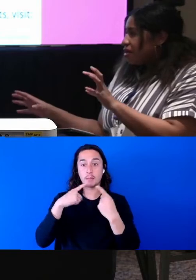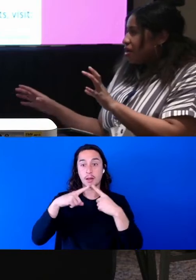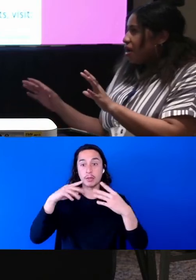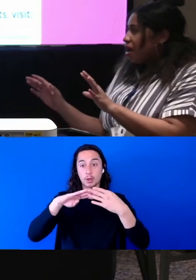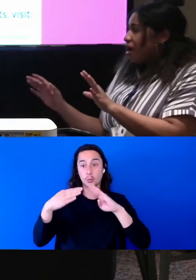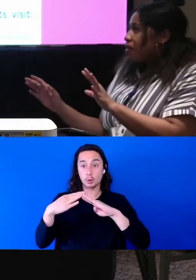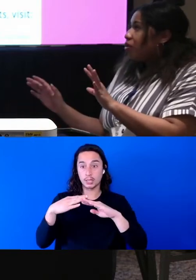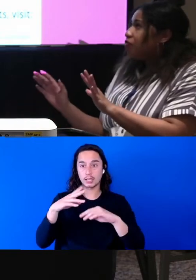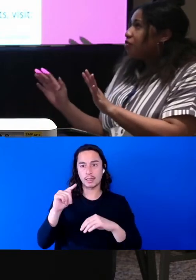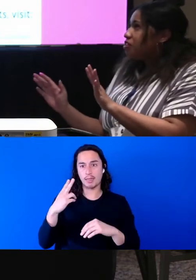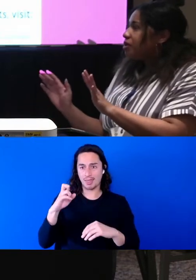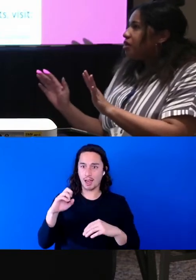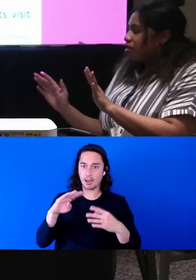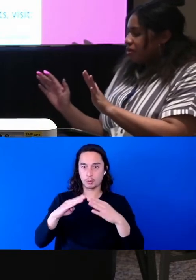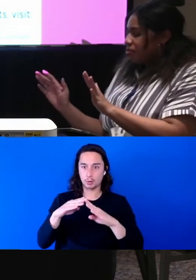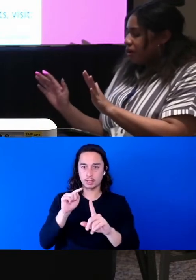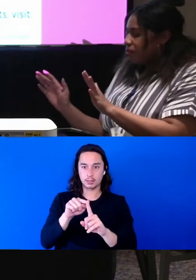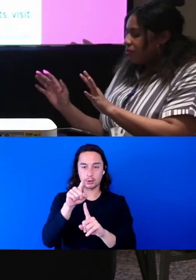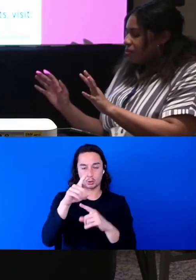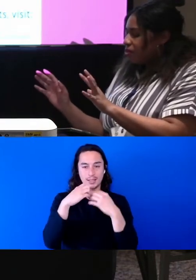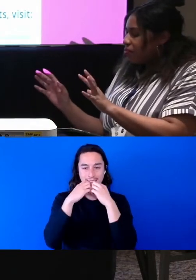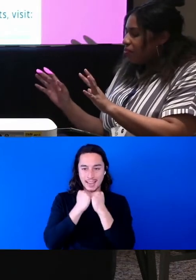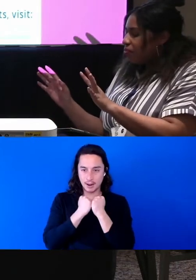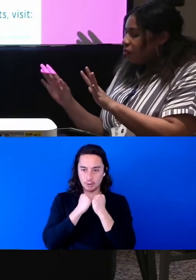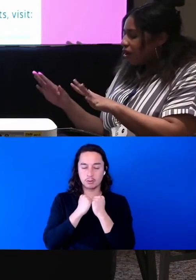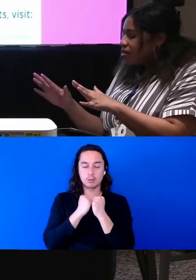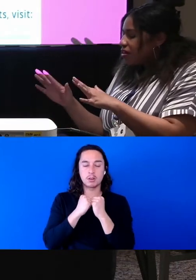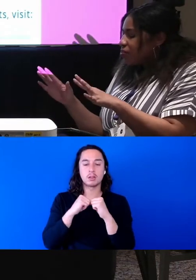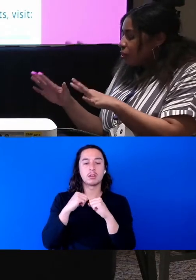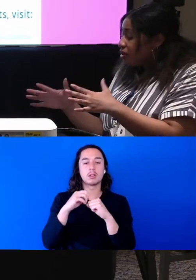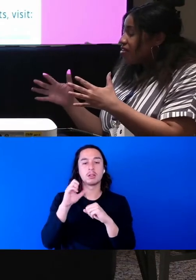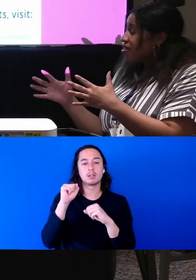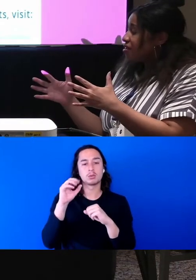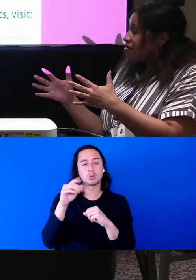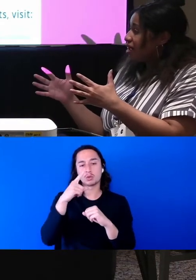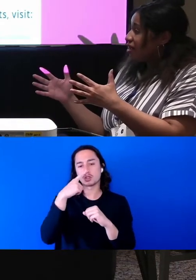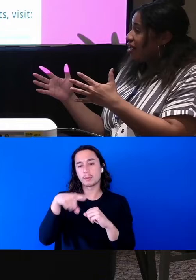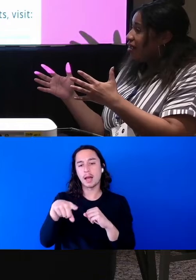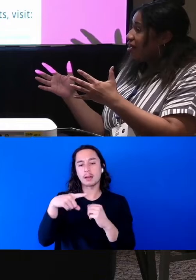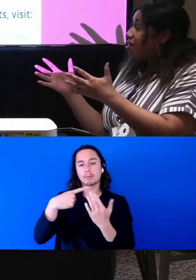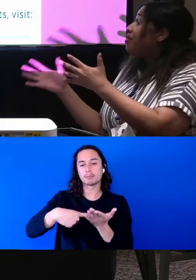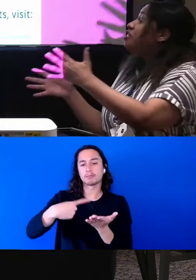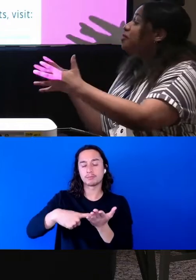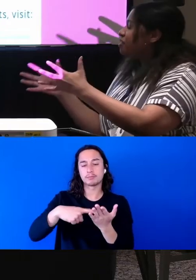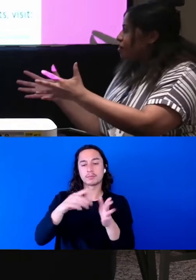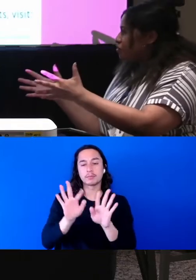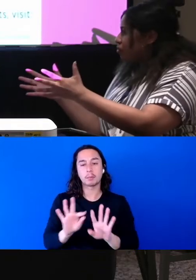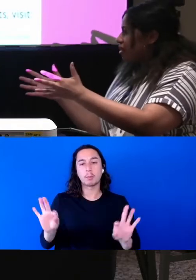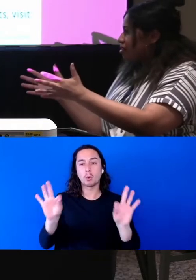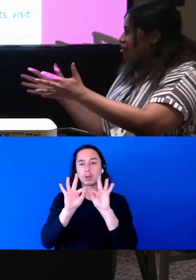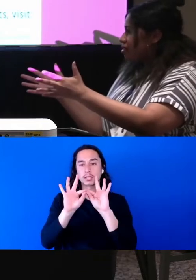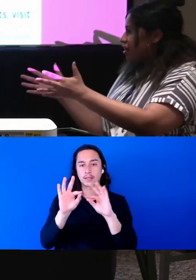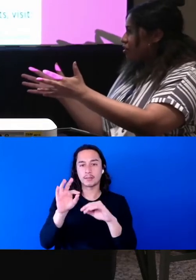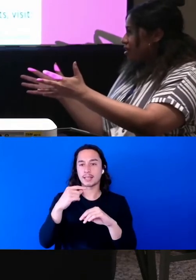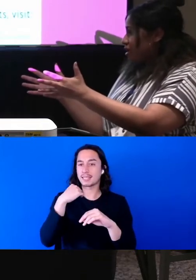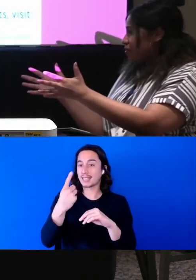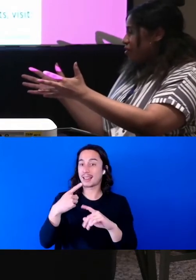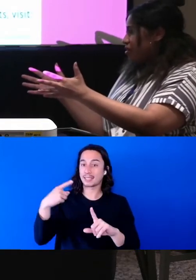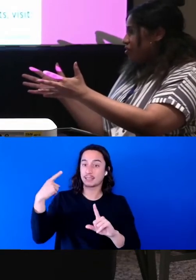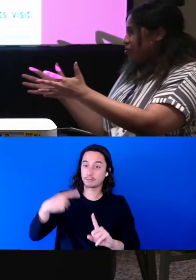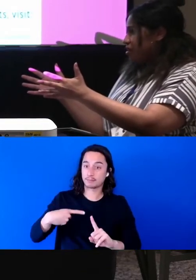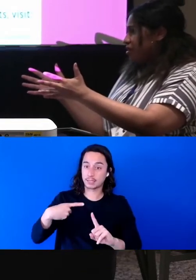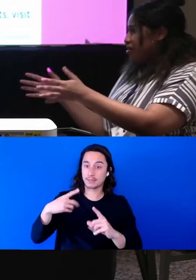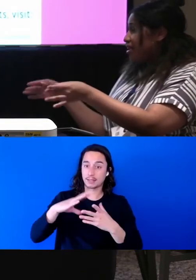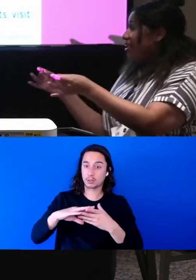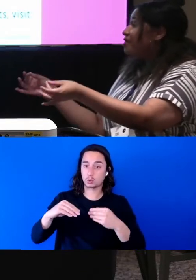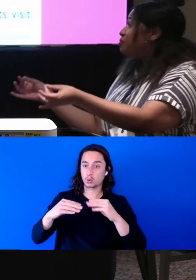so I wonder if you can speak a little bit about what the importance is of telling these specific stories that you're telling